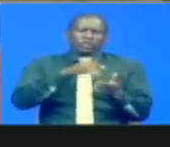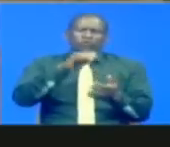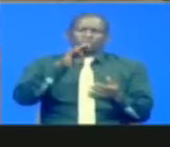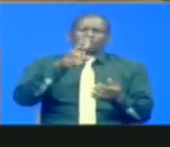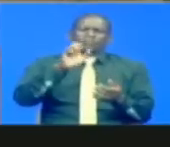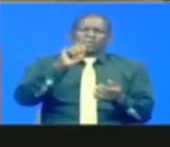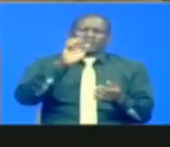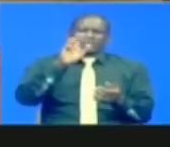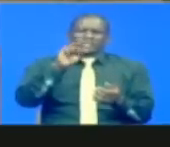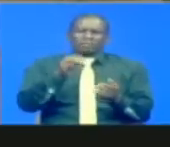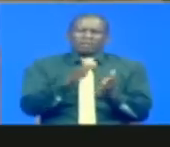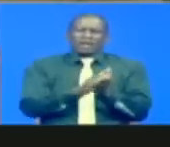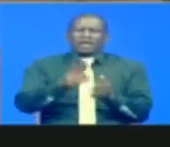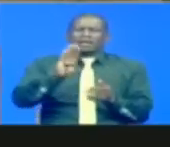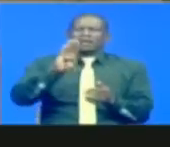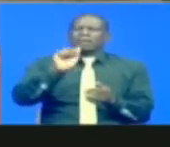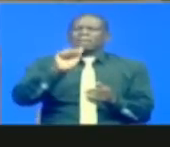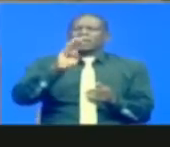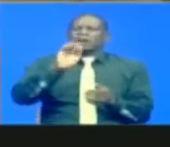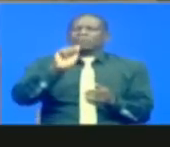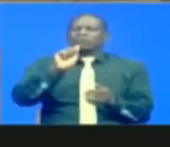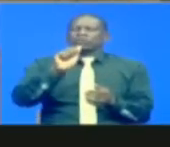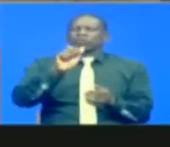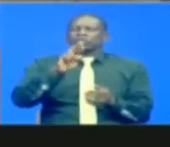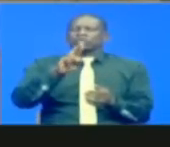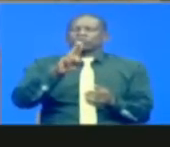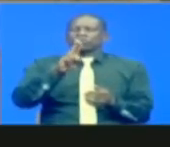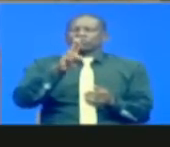and Bamburi Cement.